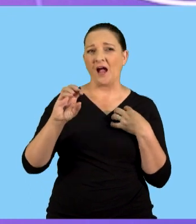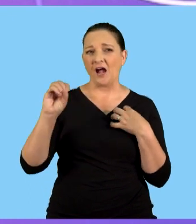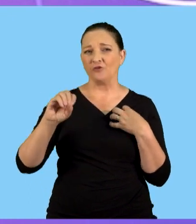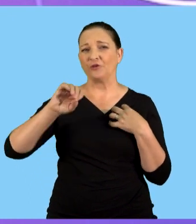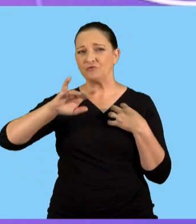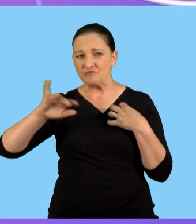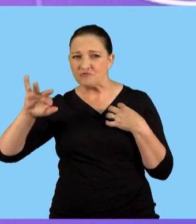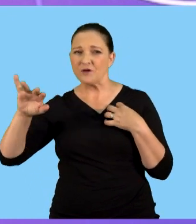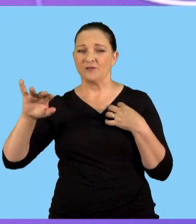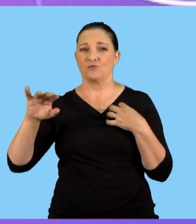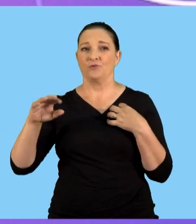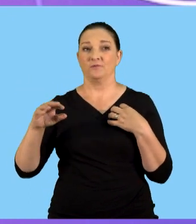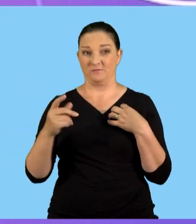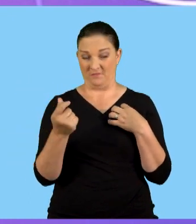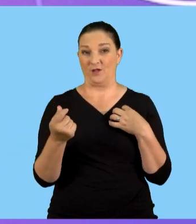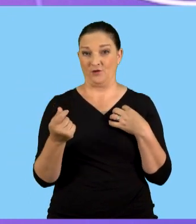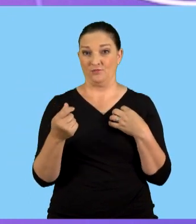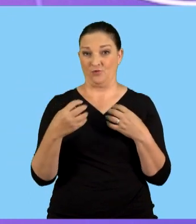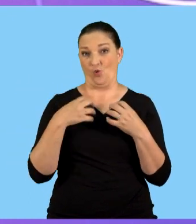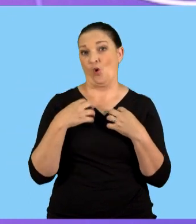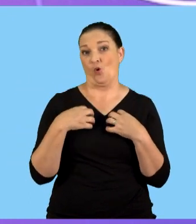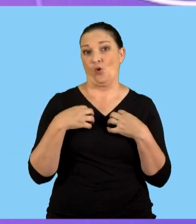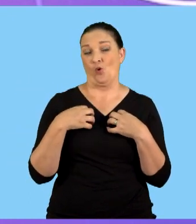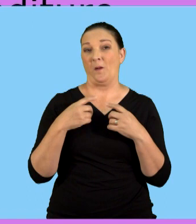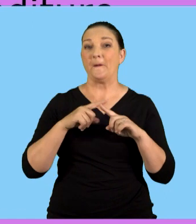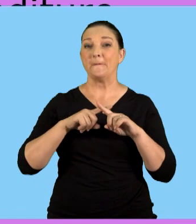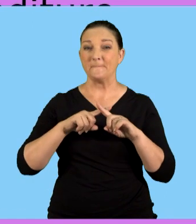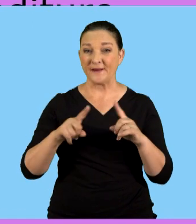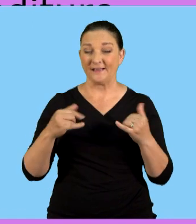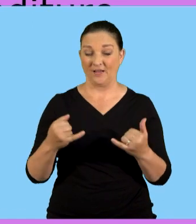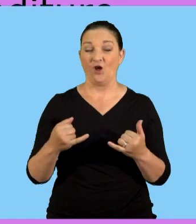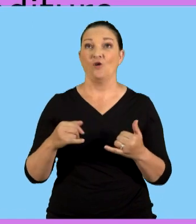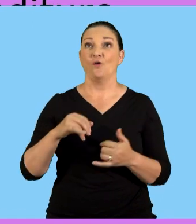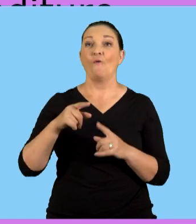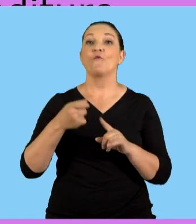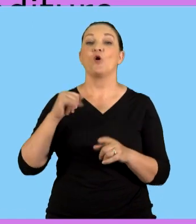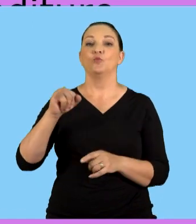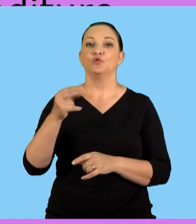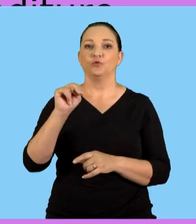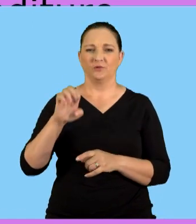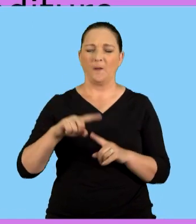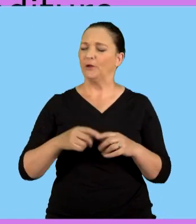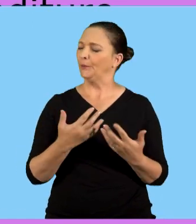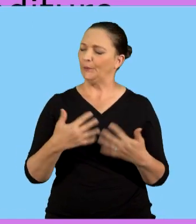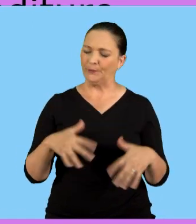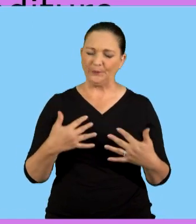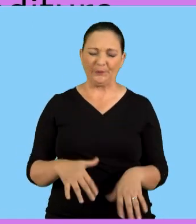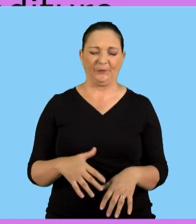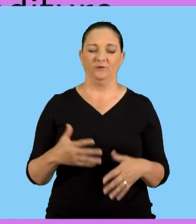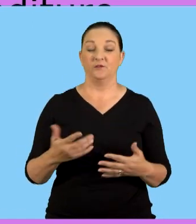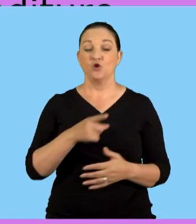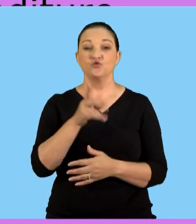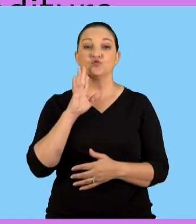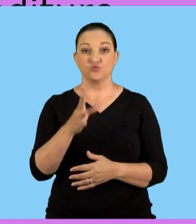of June 2022? That's a massive amount of debt. At the end of the lesson, you should be able to recognize